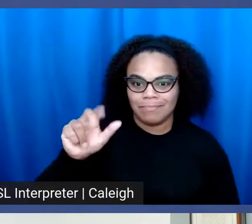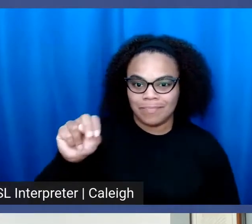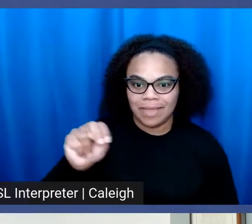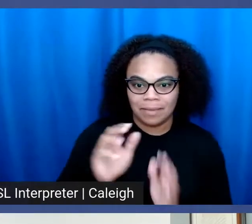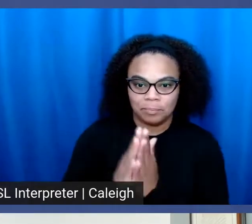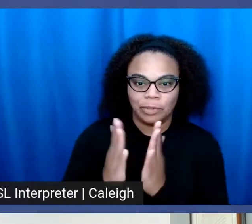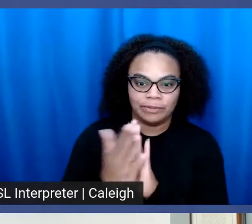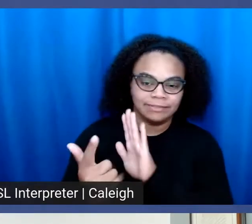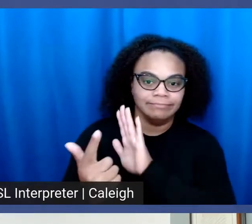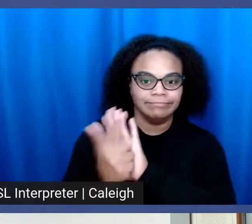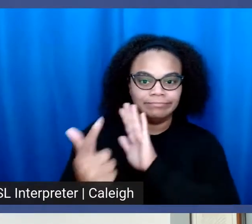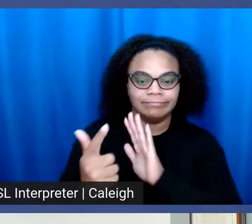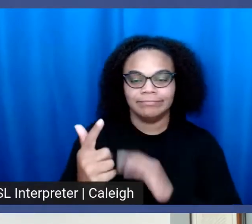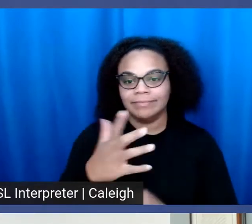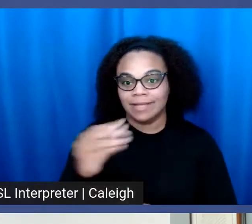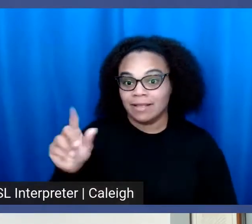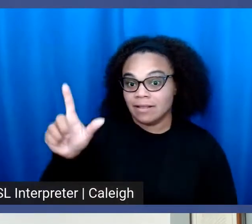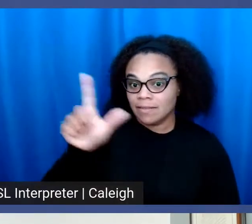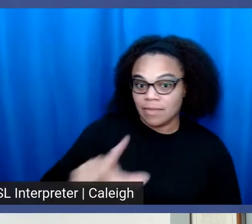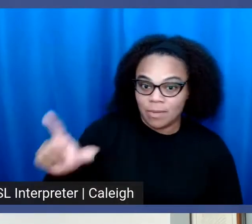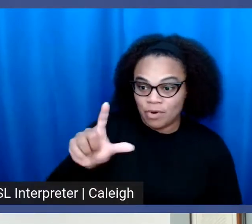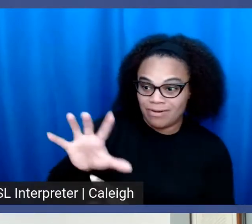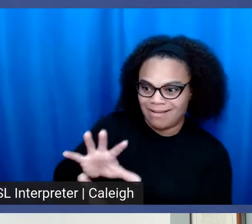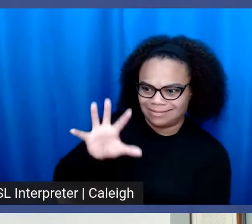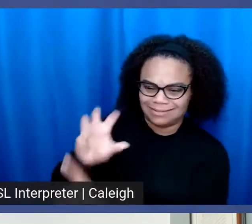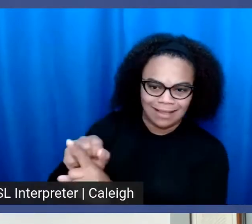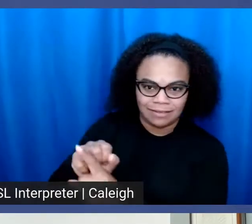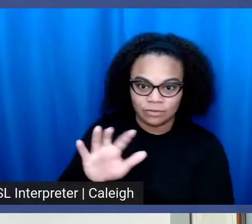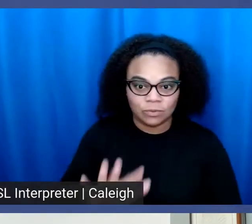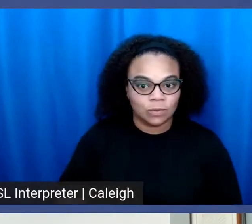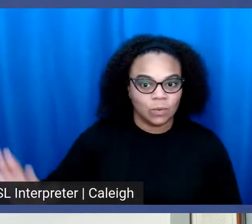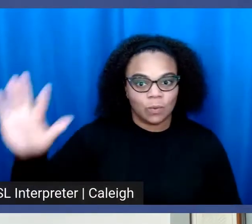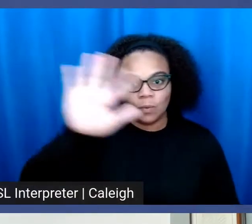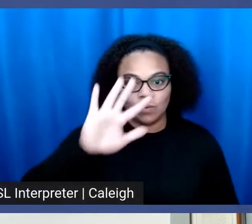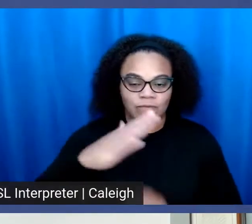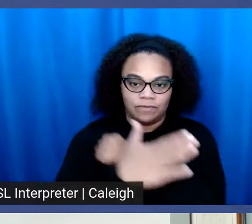country. PEN America reports that